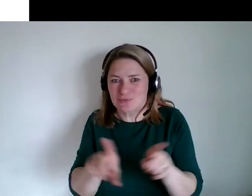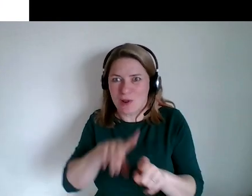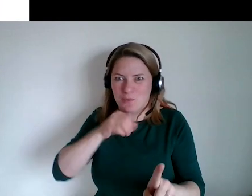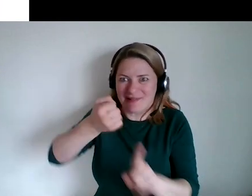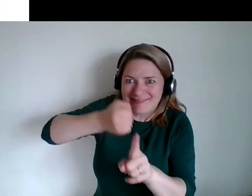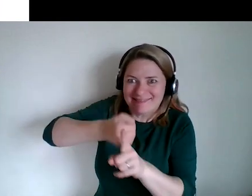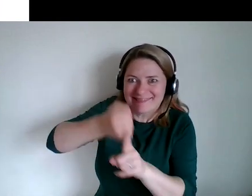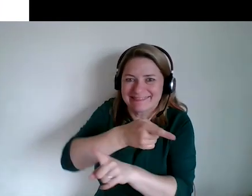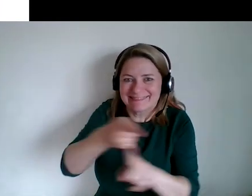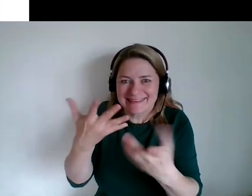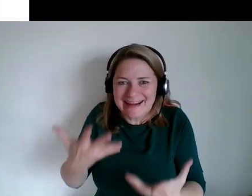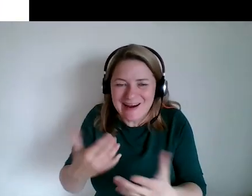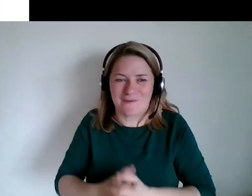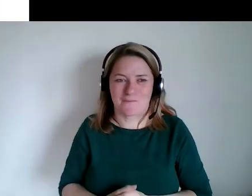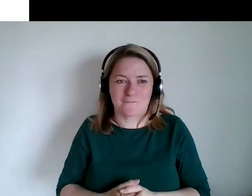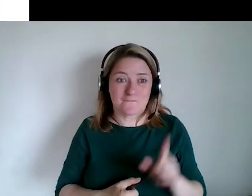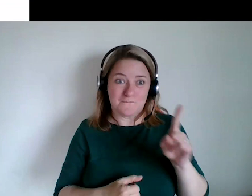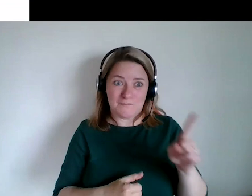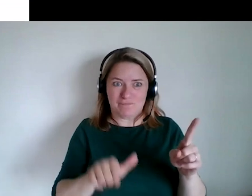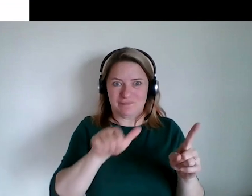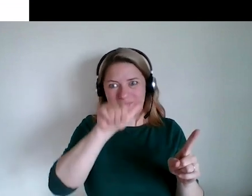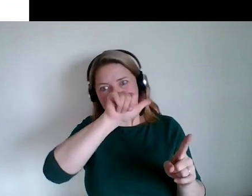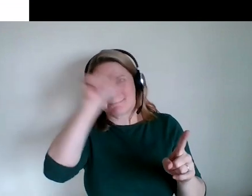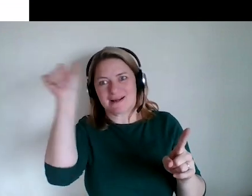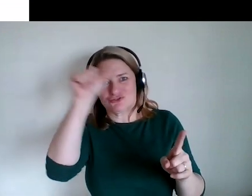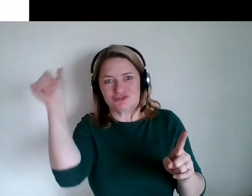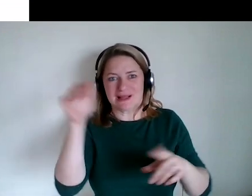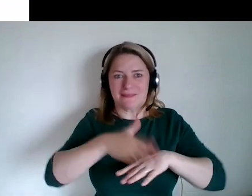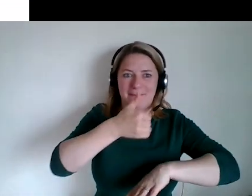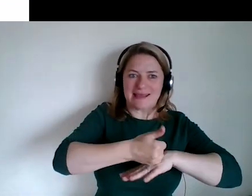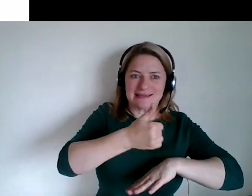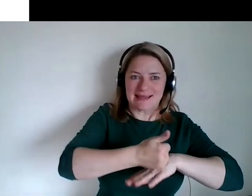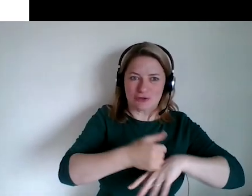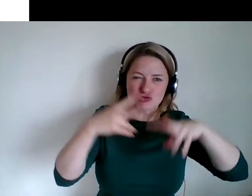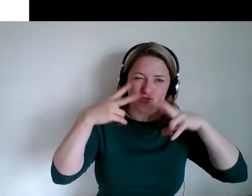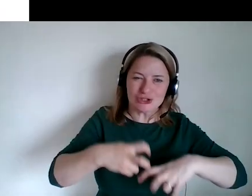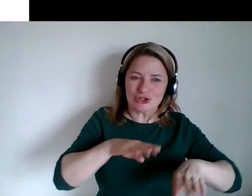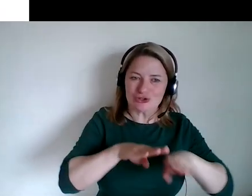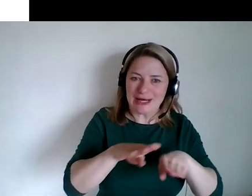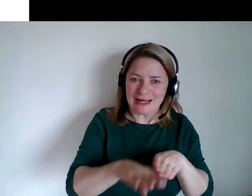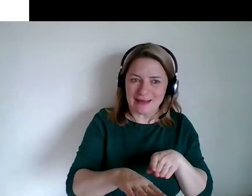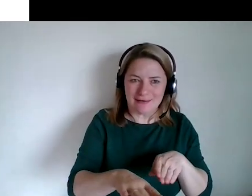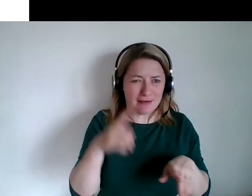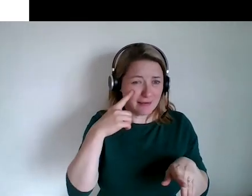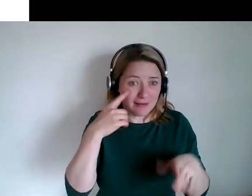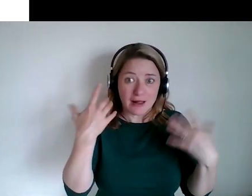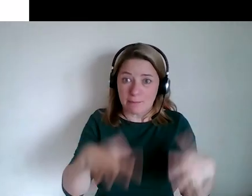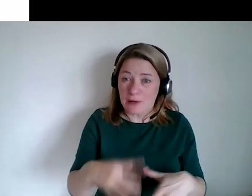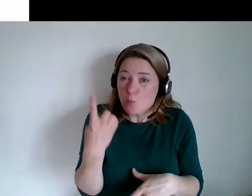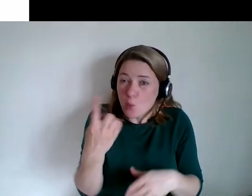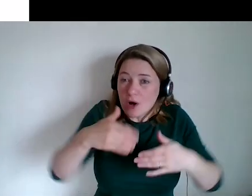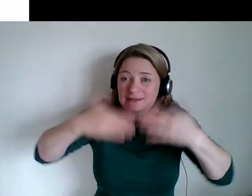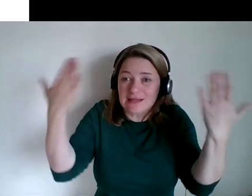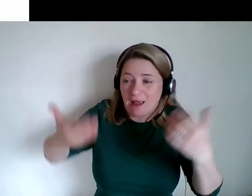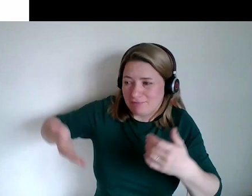being the Mastering the Basics Research Training event. So we hosted this a couple of years ago as a single day, and it was a